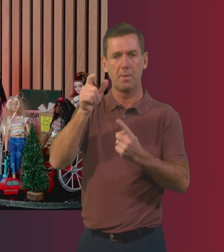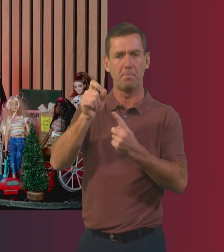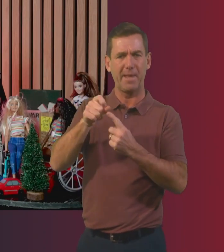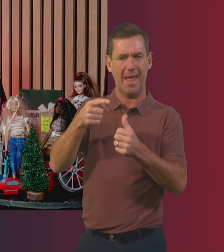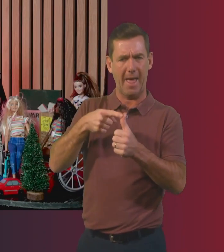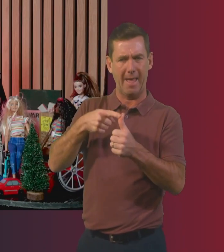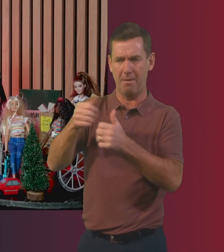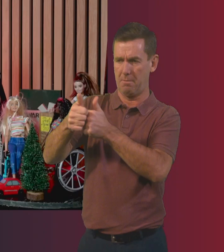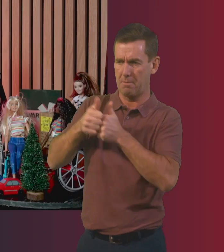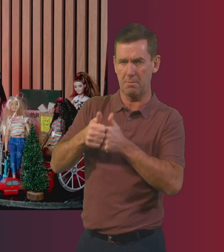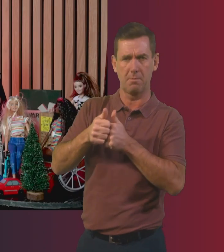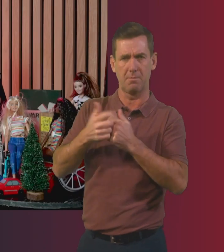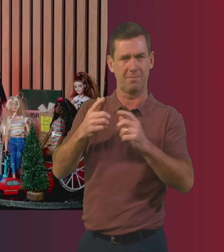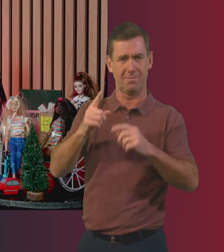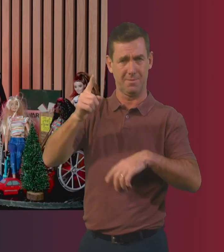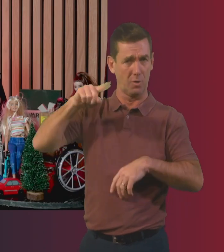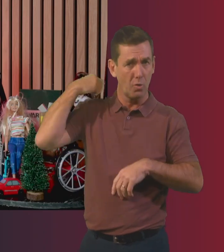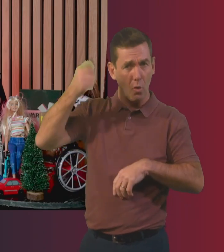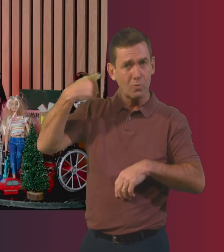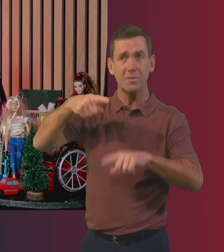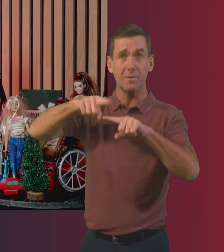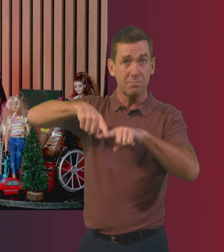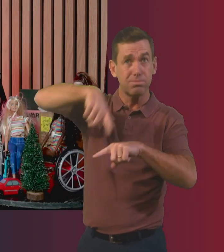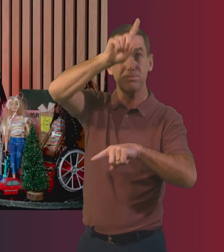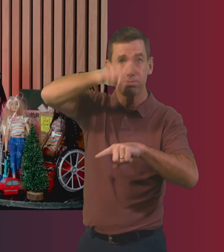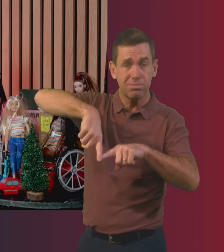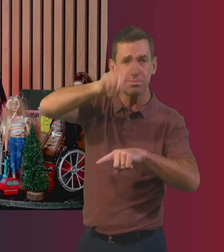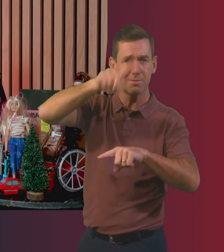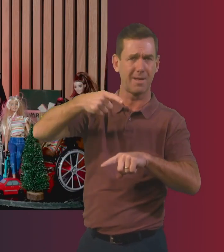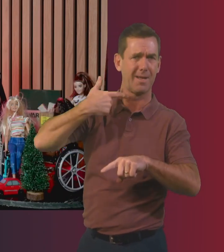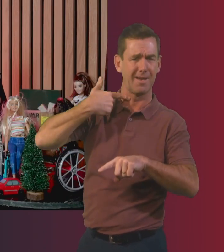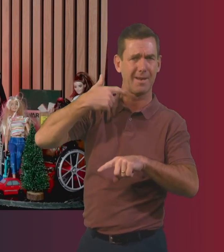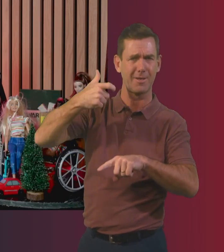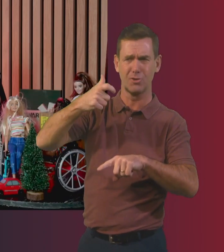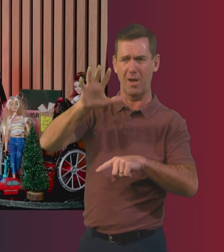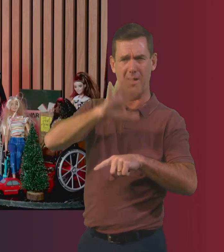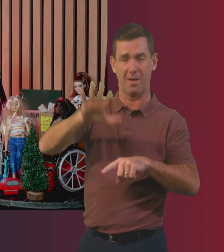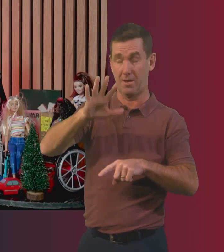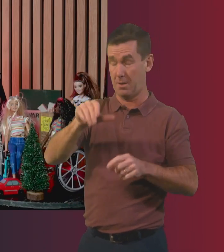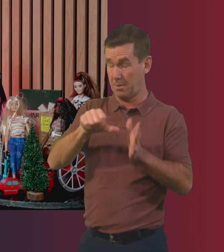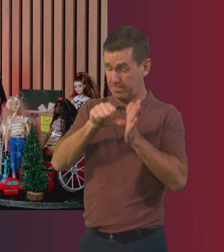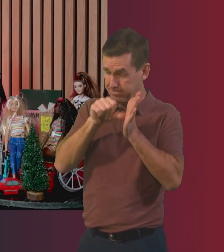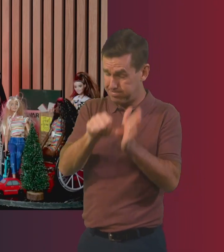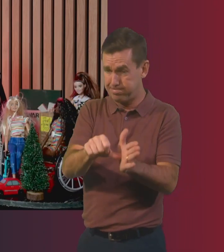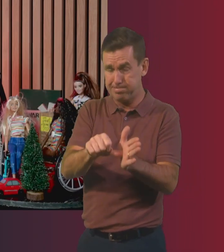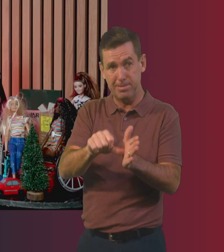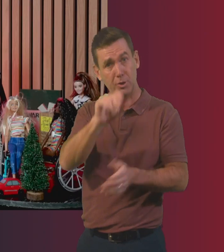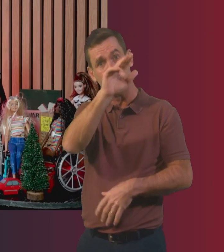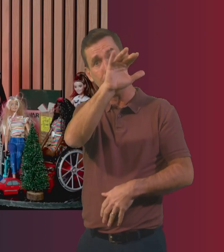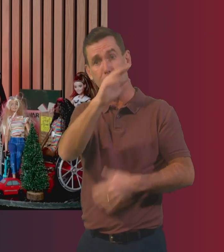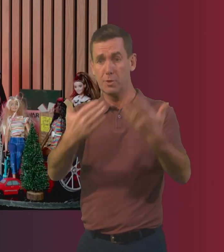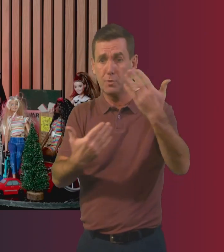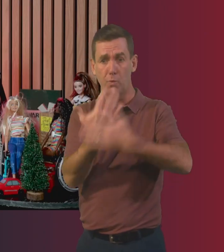to travel a lot from London, just that logistics, just understanding all the new barriers that I have to kind